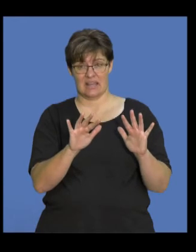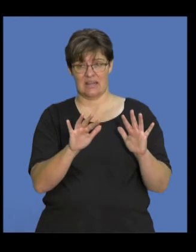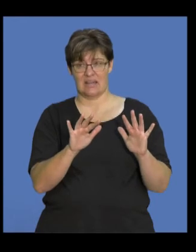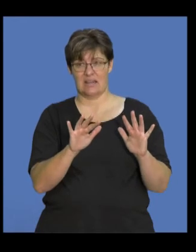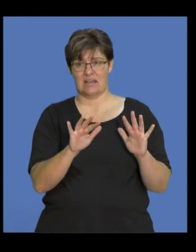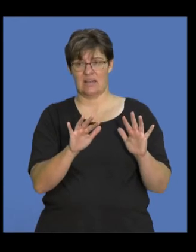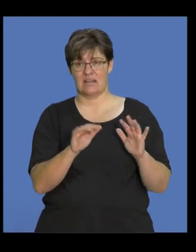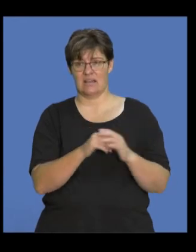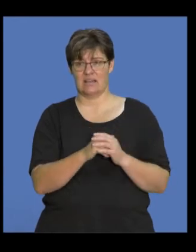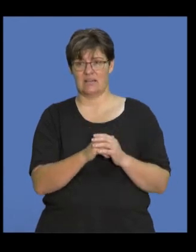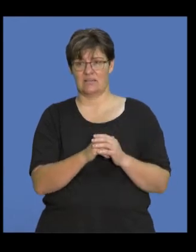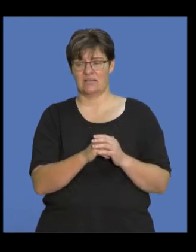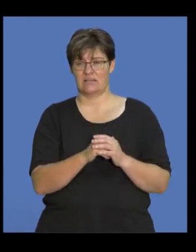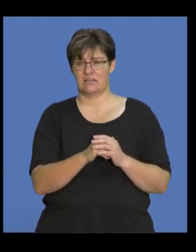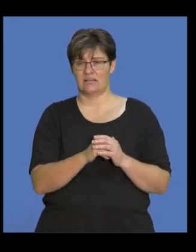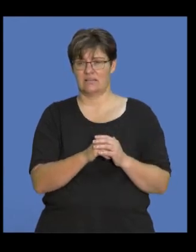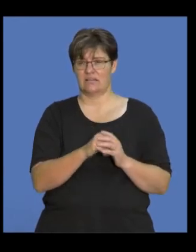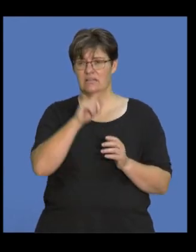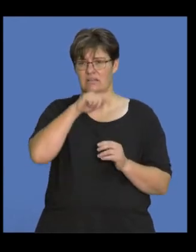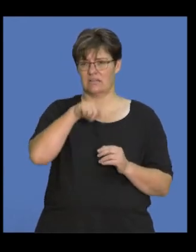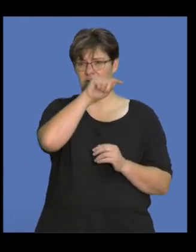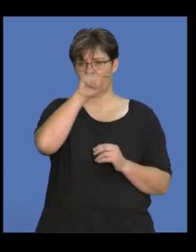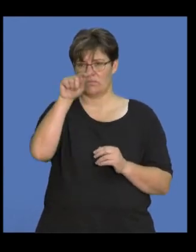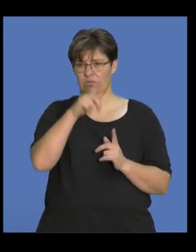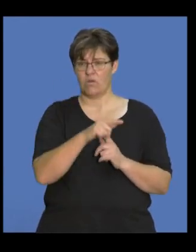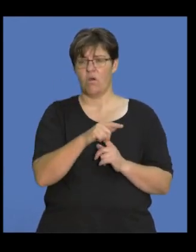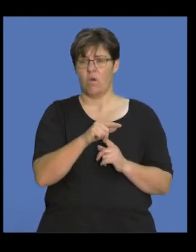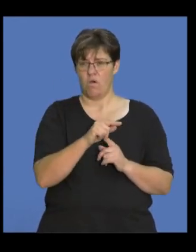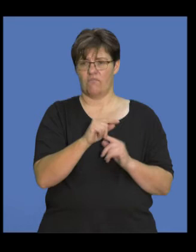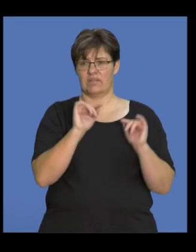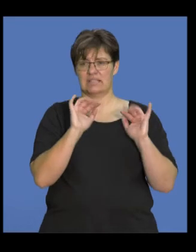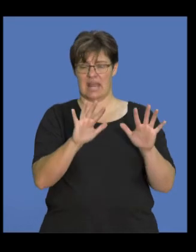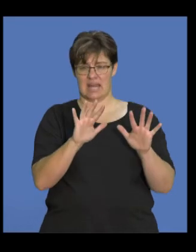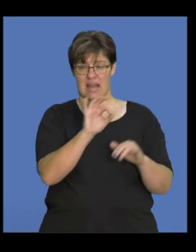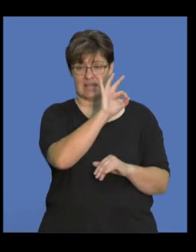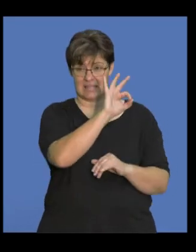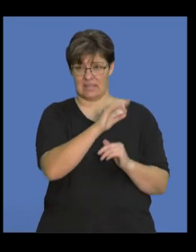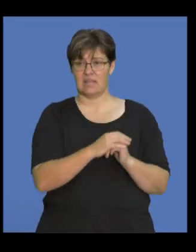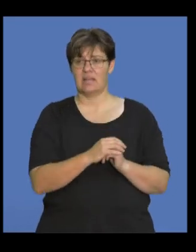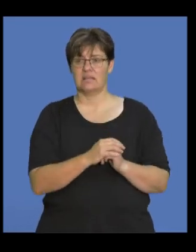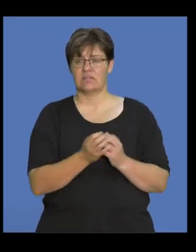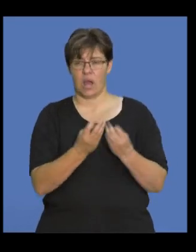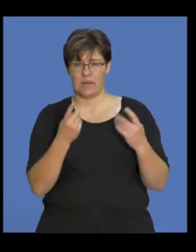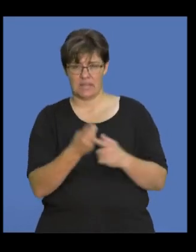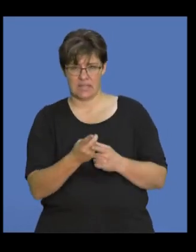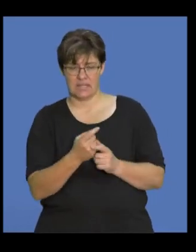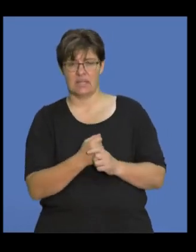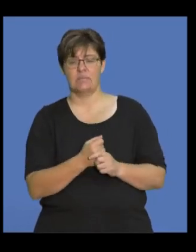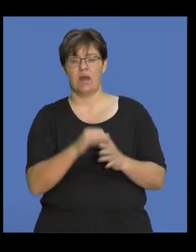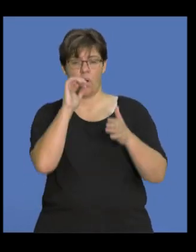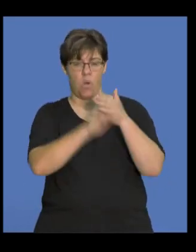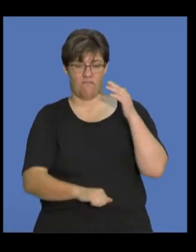of this. So this will be cube root of 10, and it gives me that much. I'm going to subtract